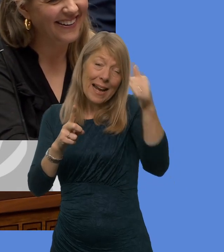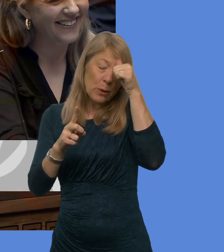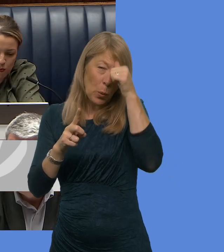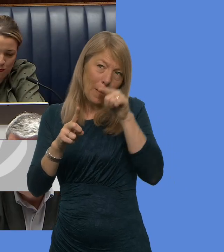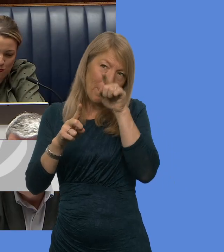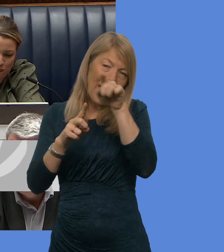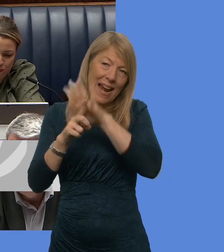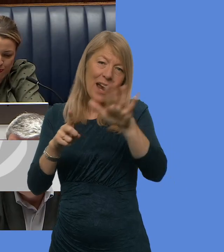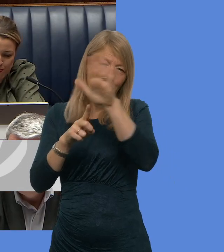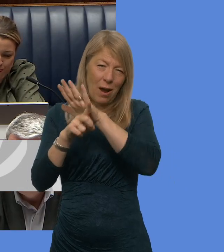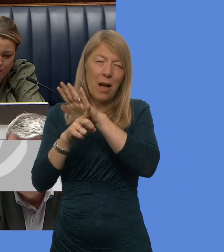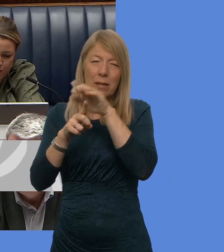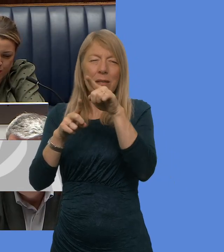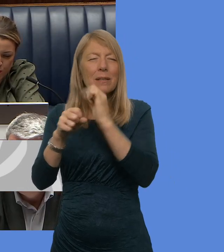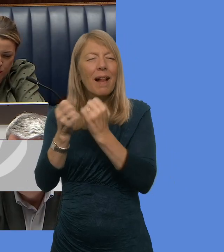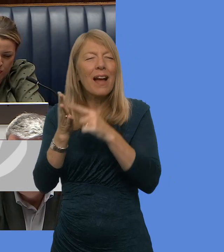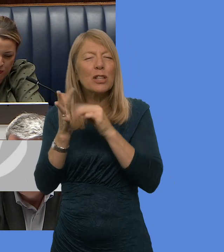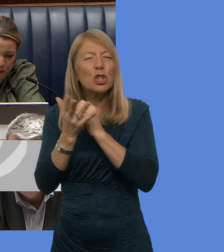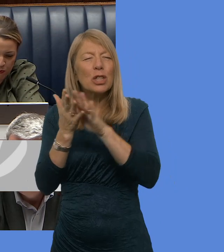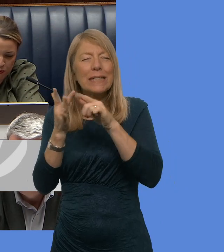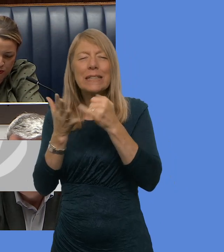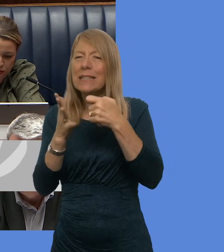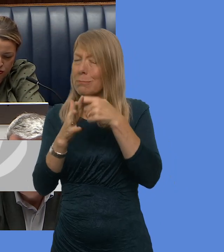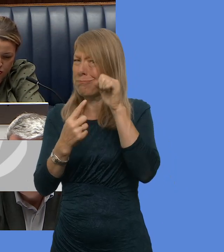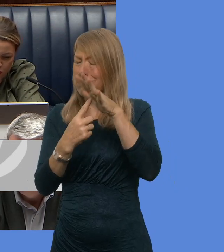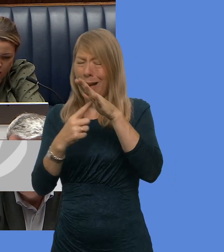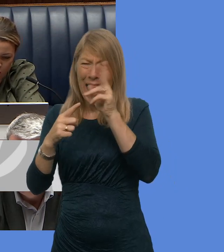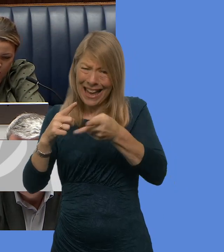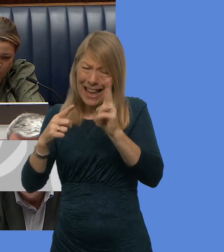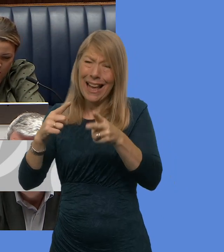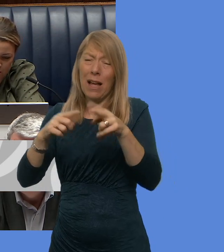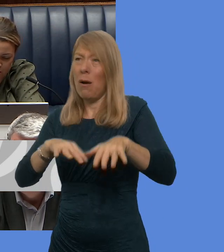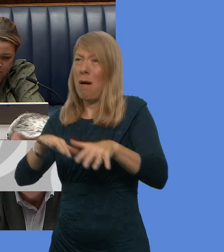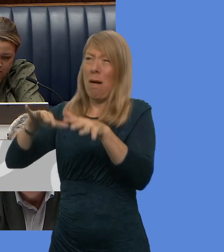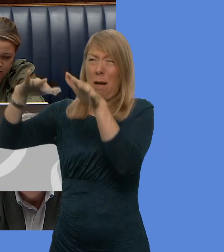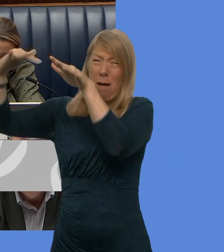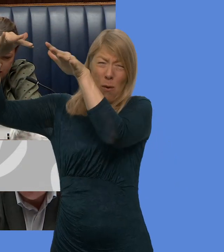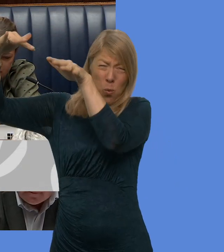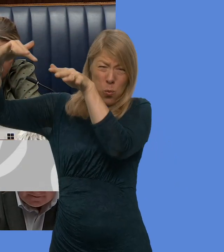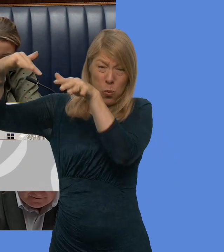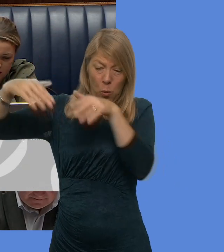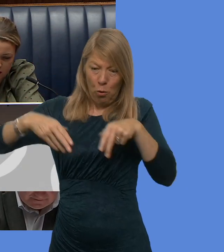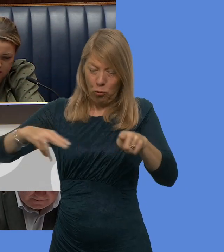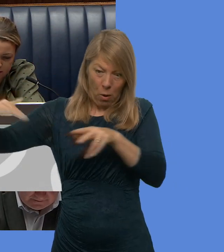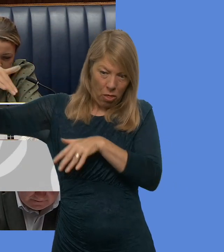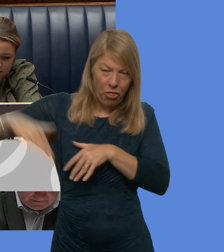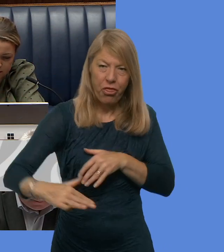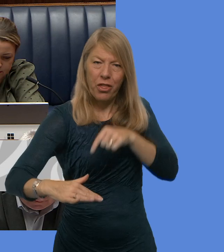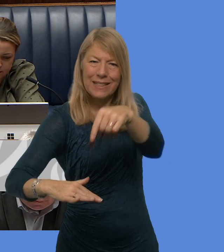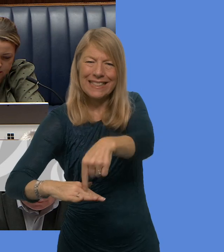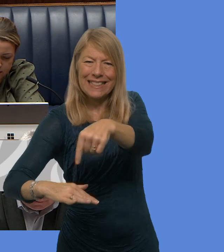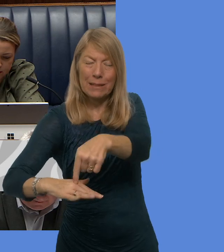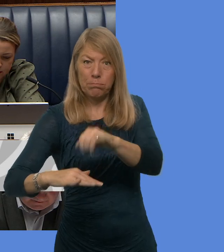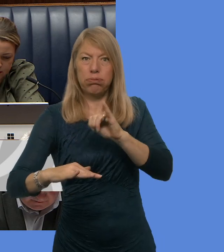area the member refers to, and it's again another one that requires a significant engineering solution, if an engineering